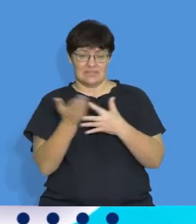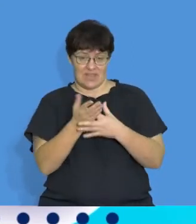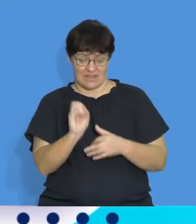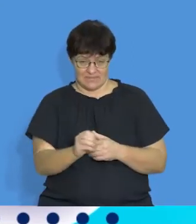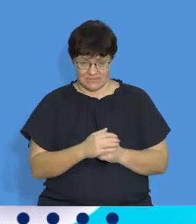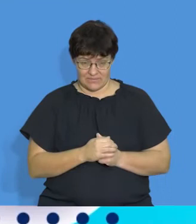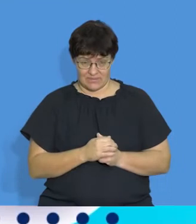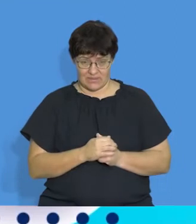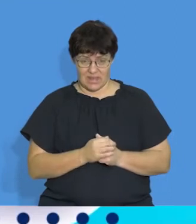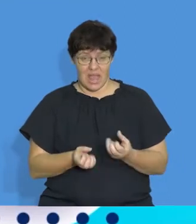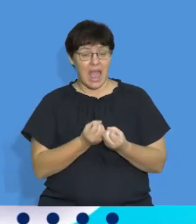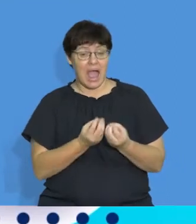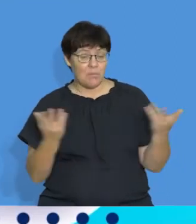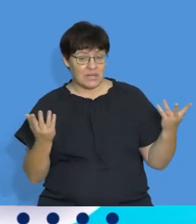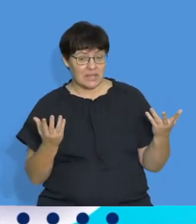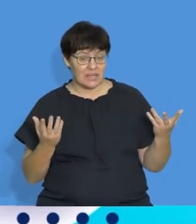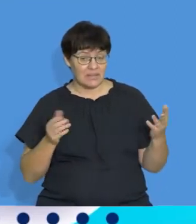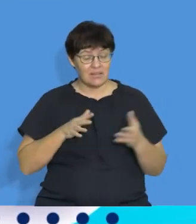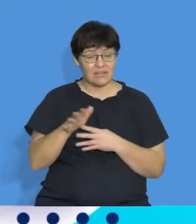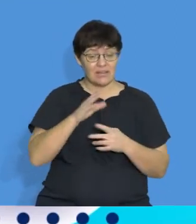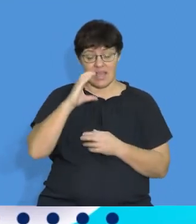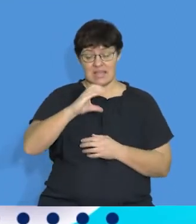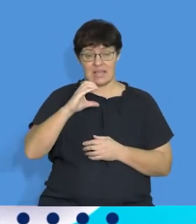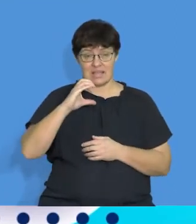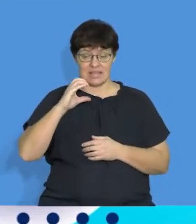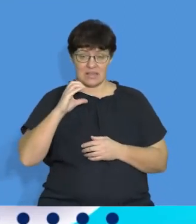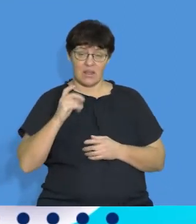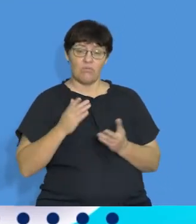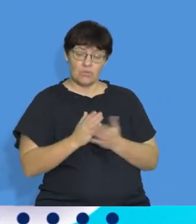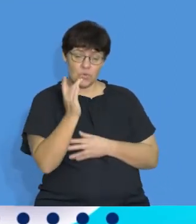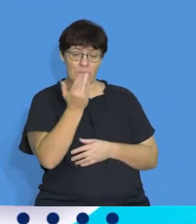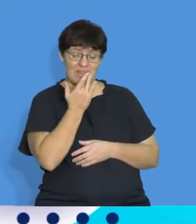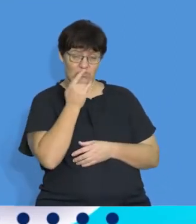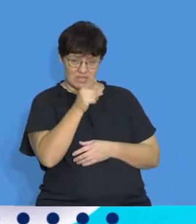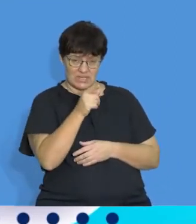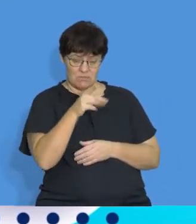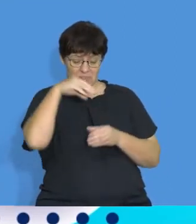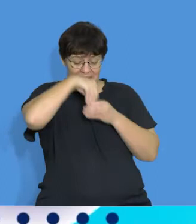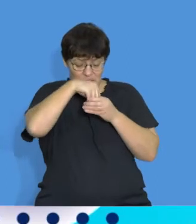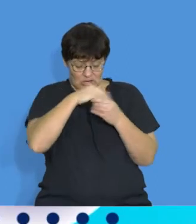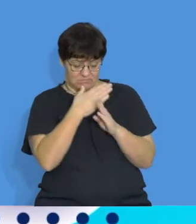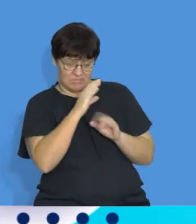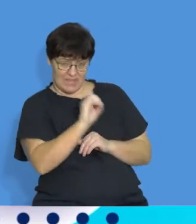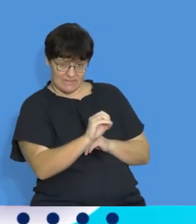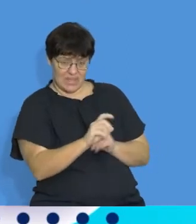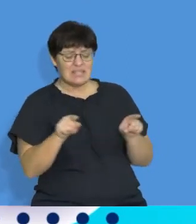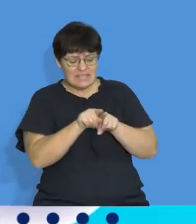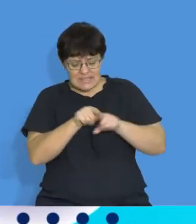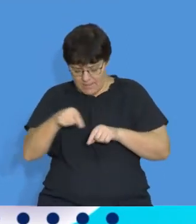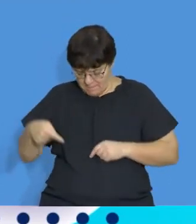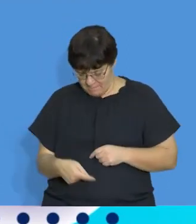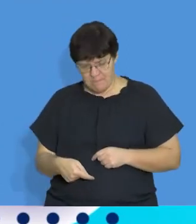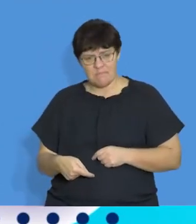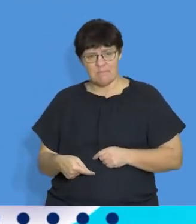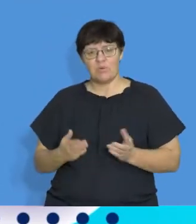the amount of current that passes through the battery with its internal resistance will be the same as the current that